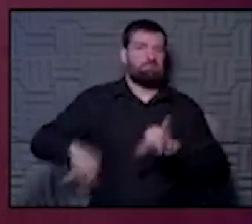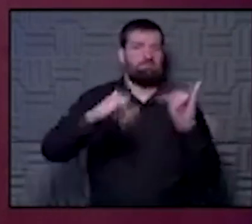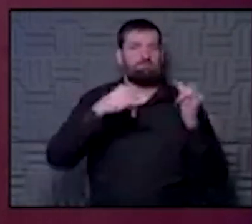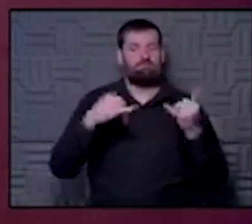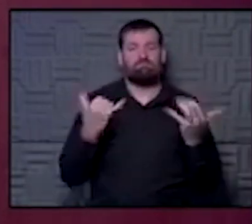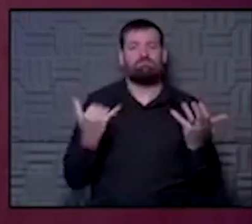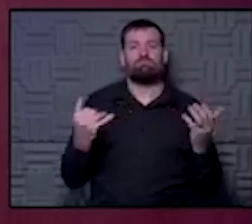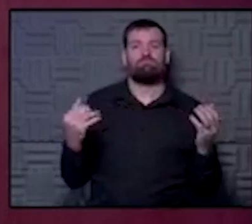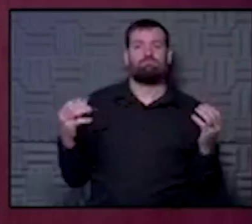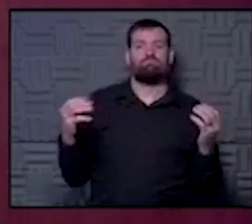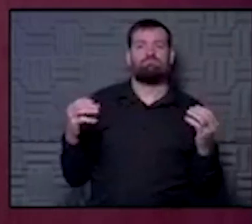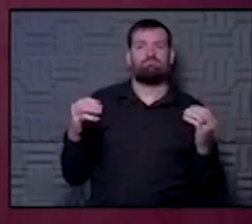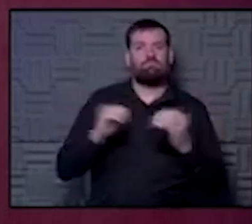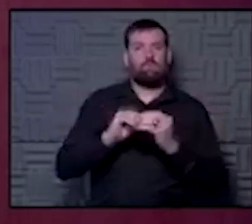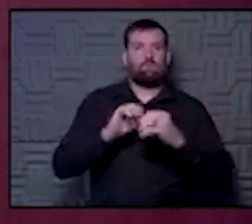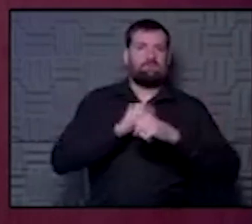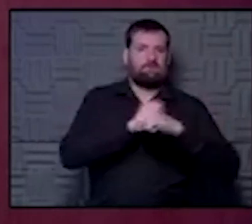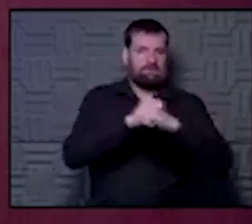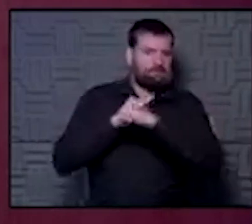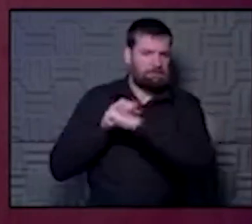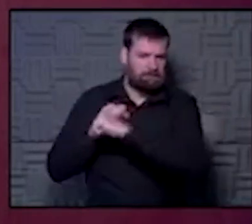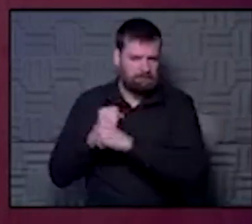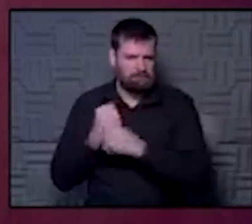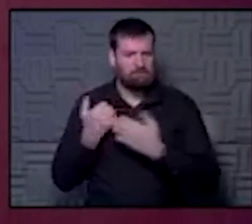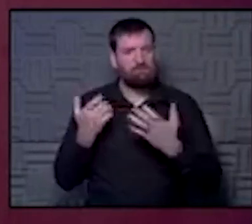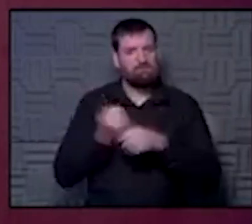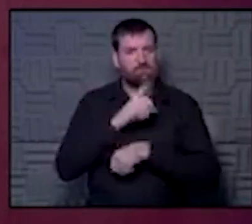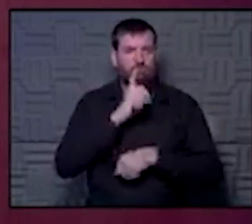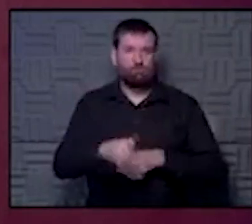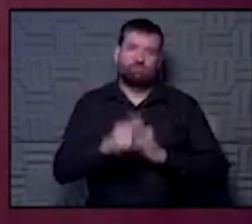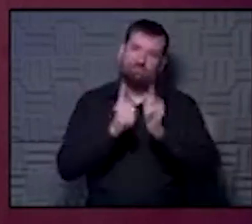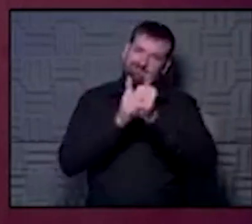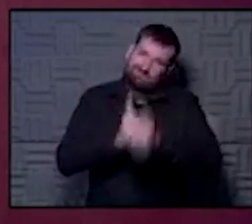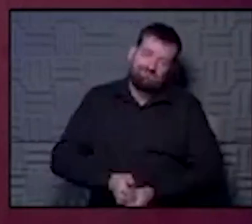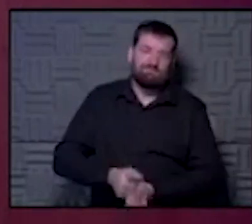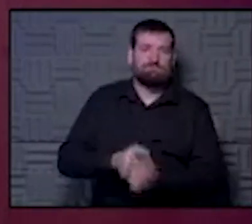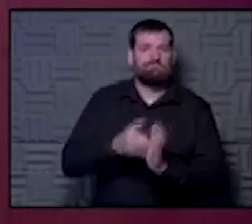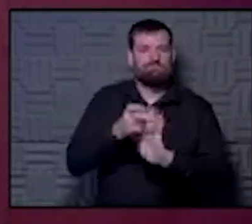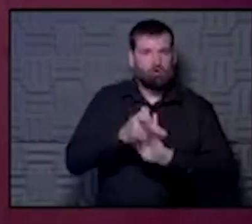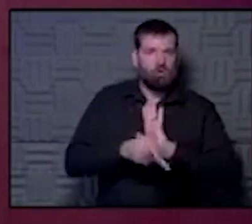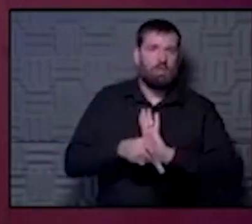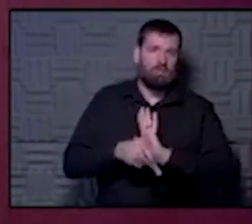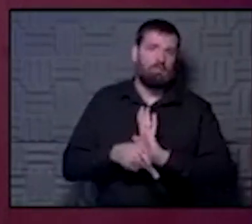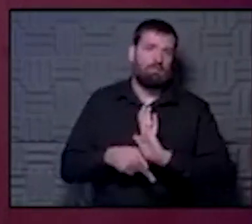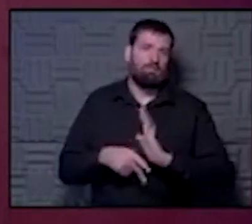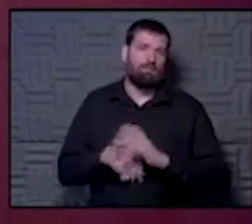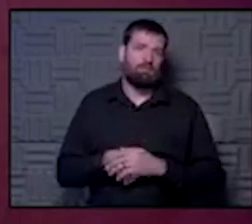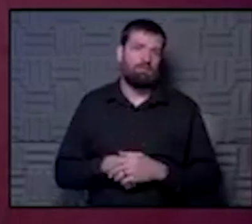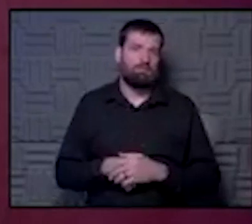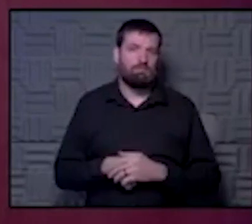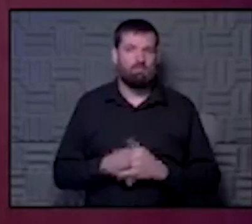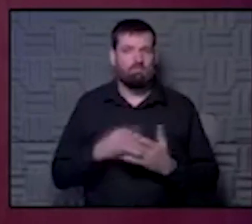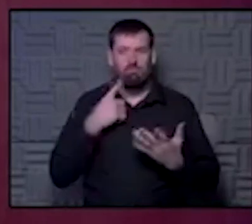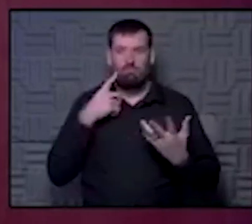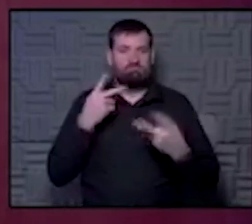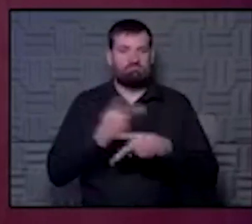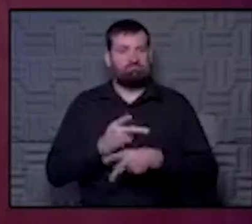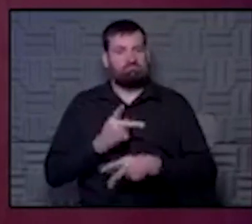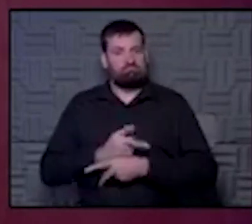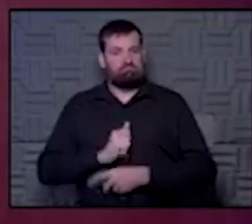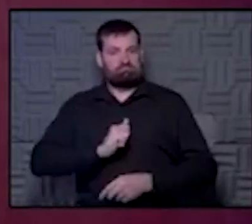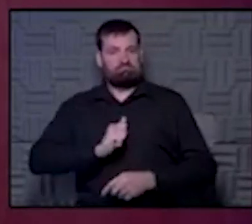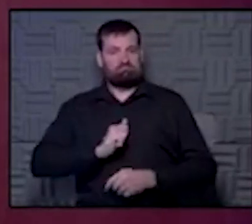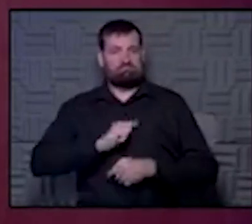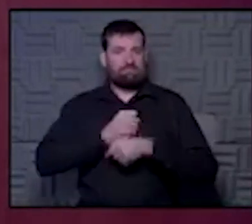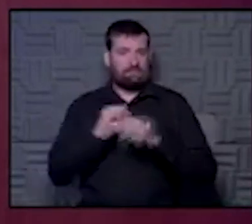has a heightened sense of security and just making sure they're following, the protocols that we have to stay safe themselves,